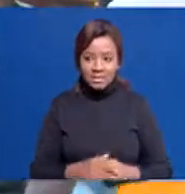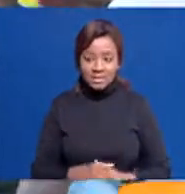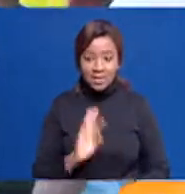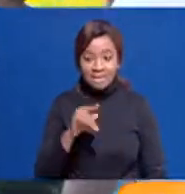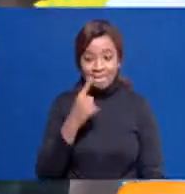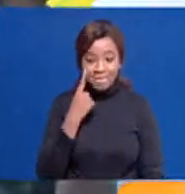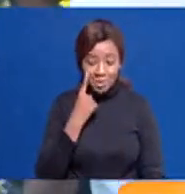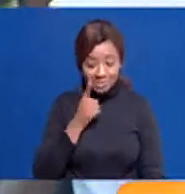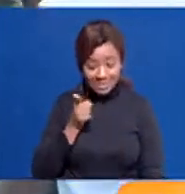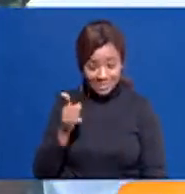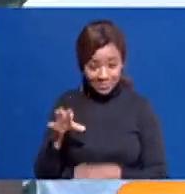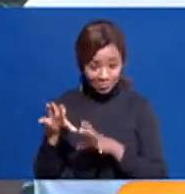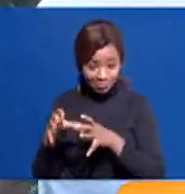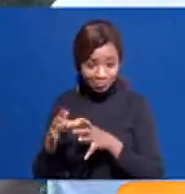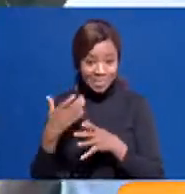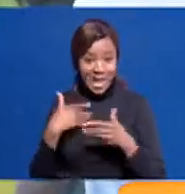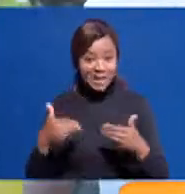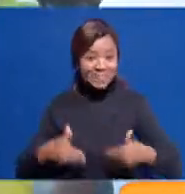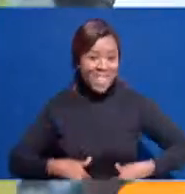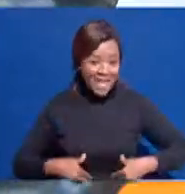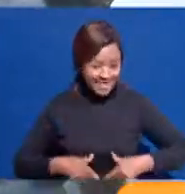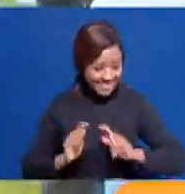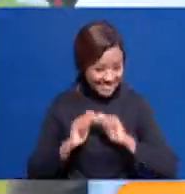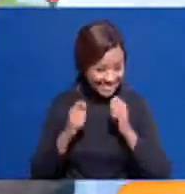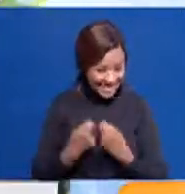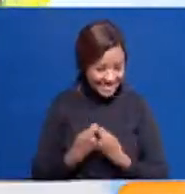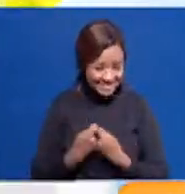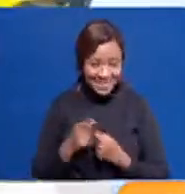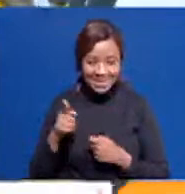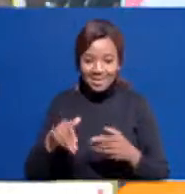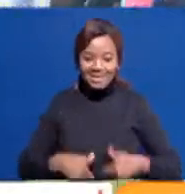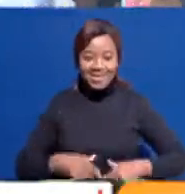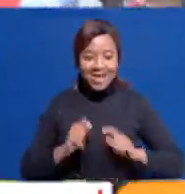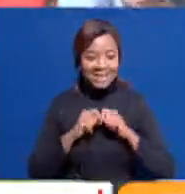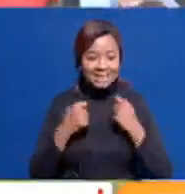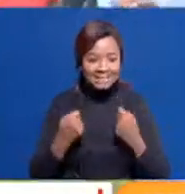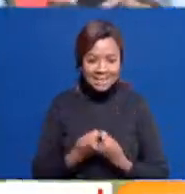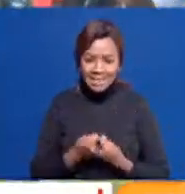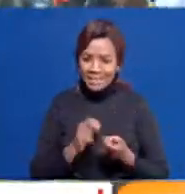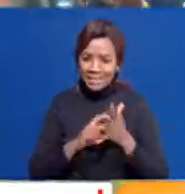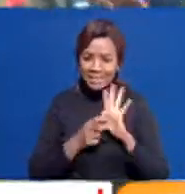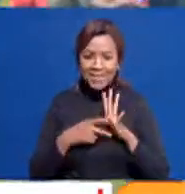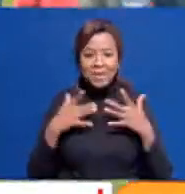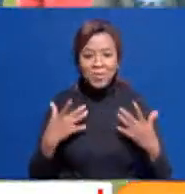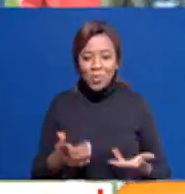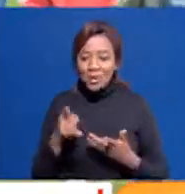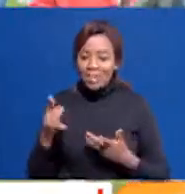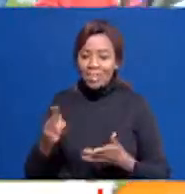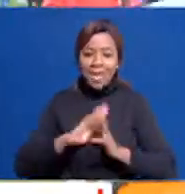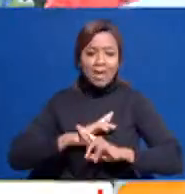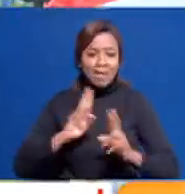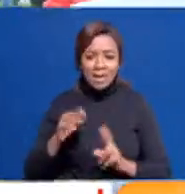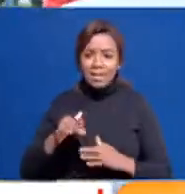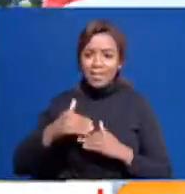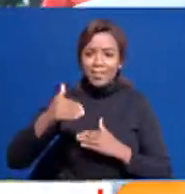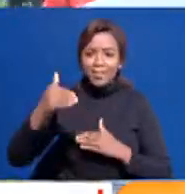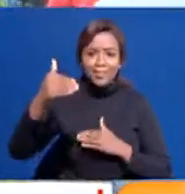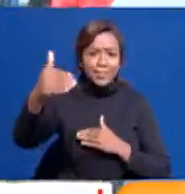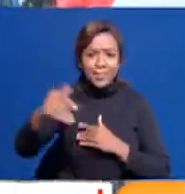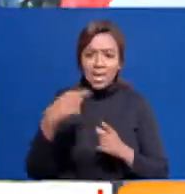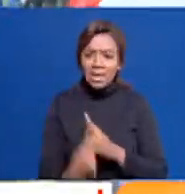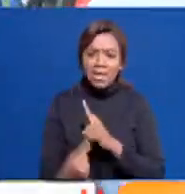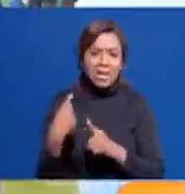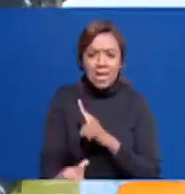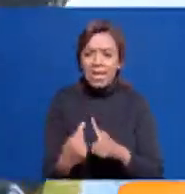Kabras brought a young squad. The squad is a developing squad. This win means this squad will be there for years and years, and it will win